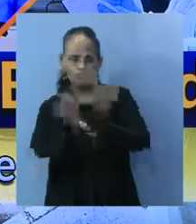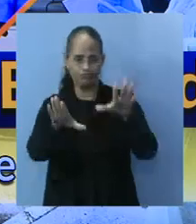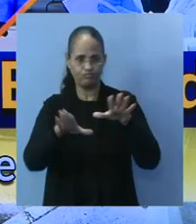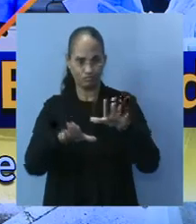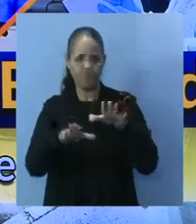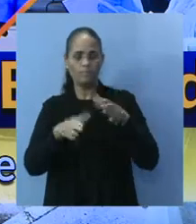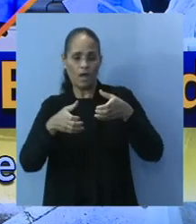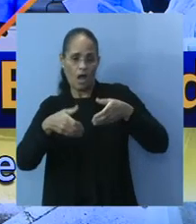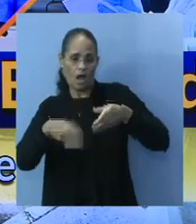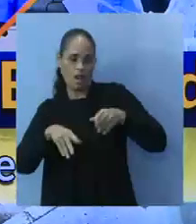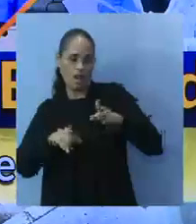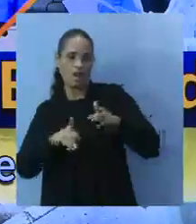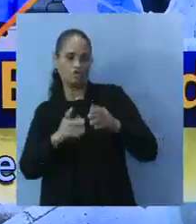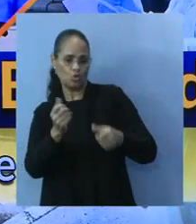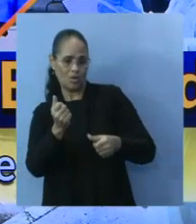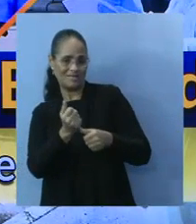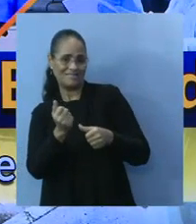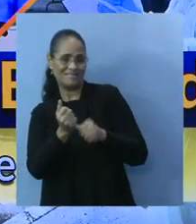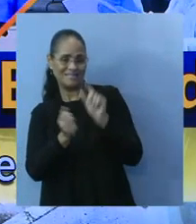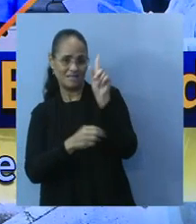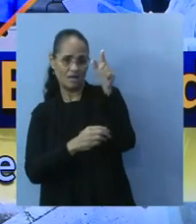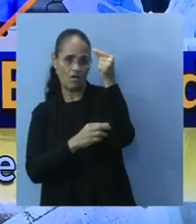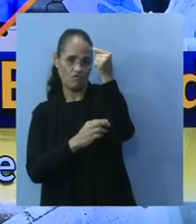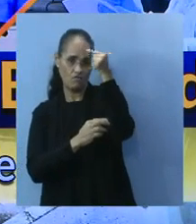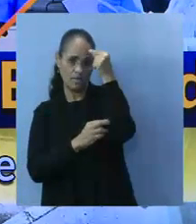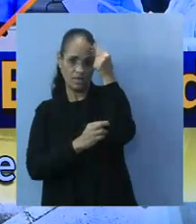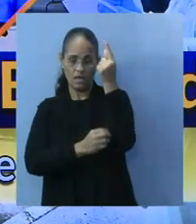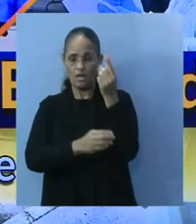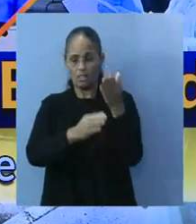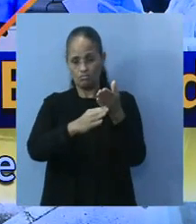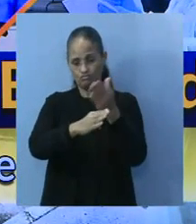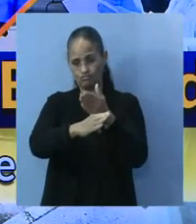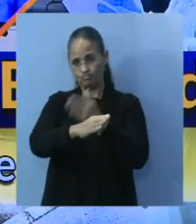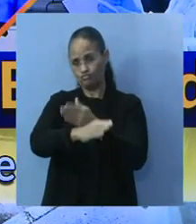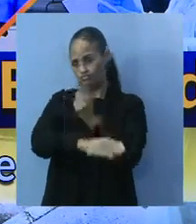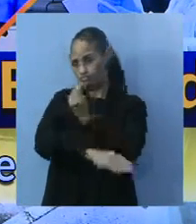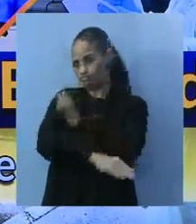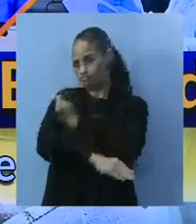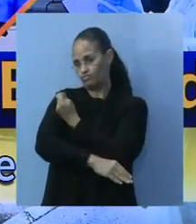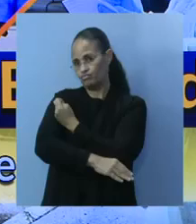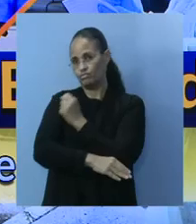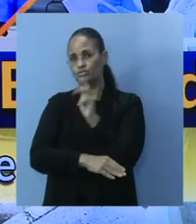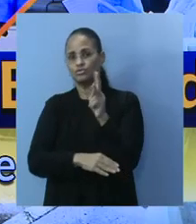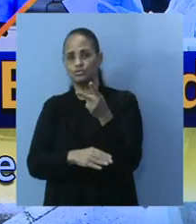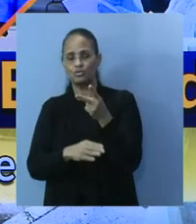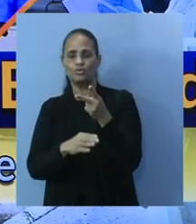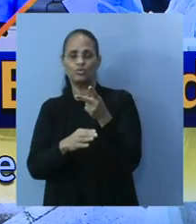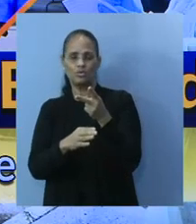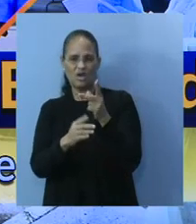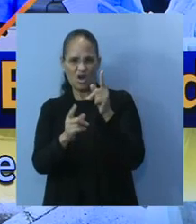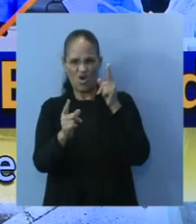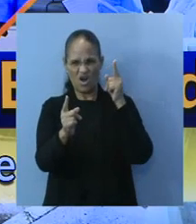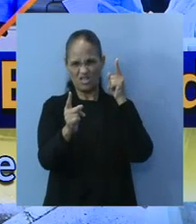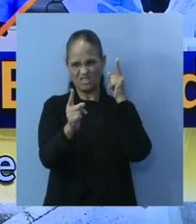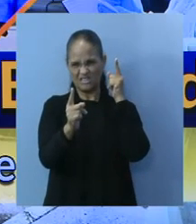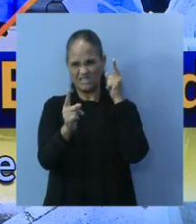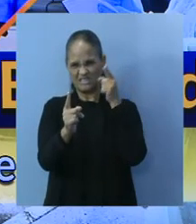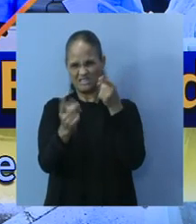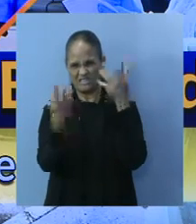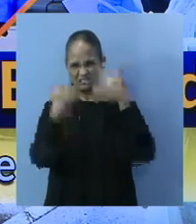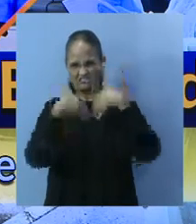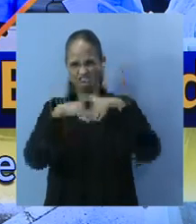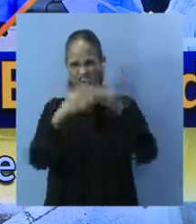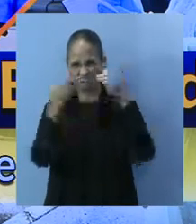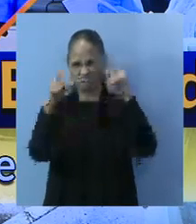to assist the government in scaling up the vaccination program to our very aggressive targets.